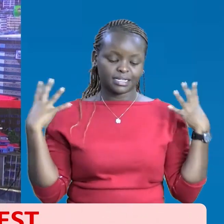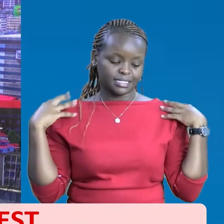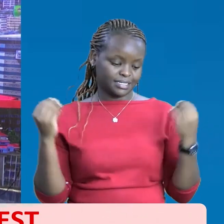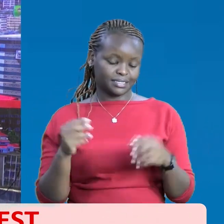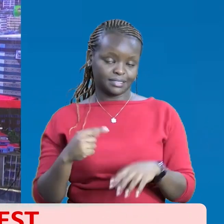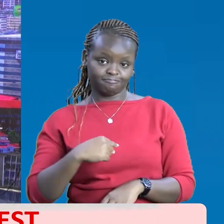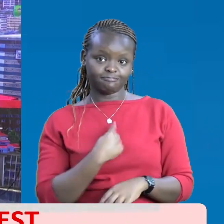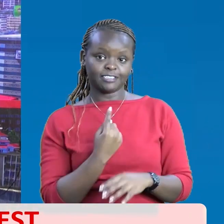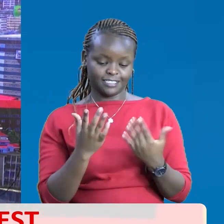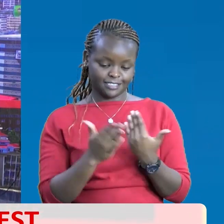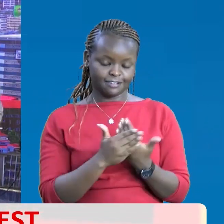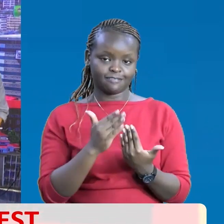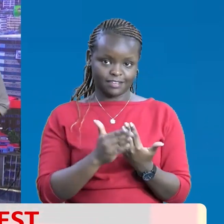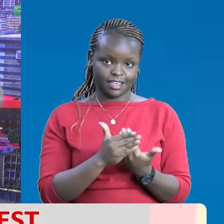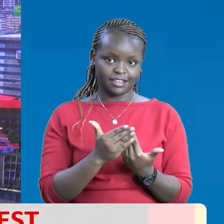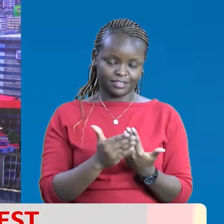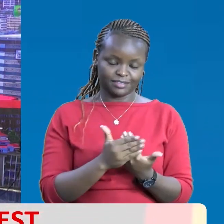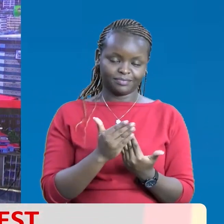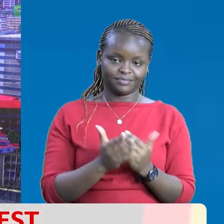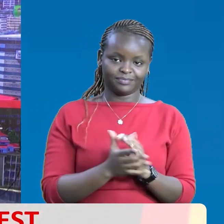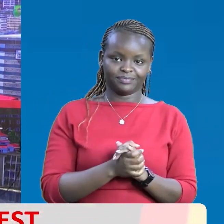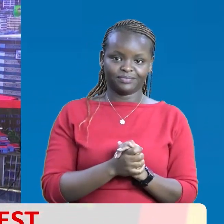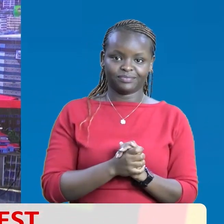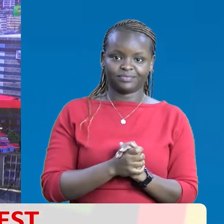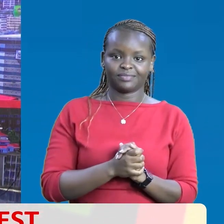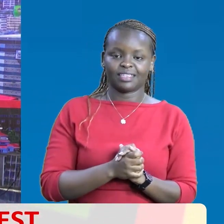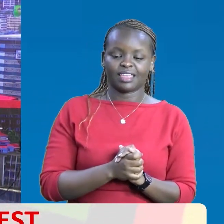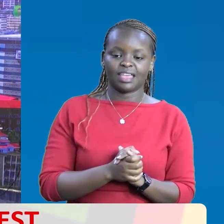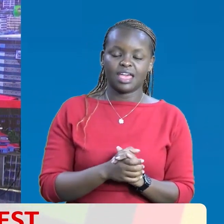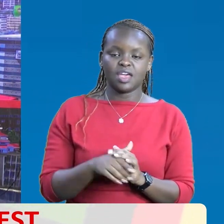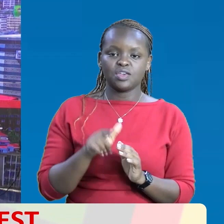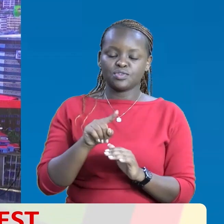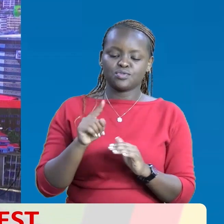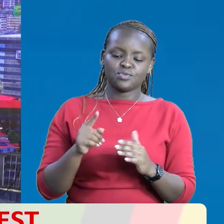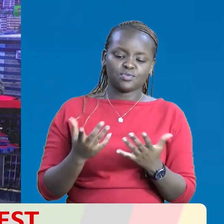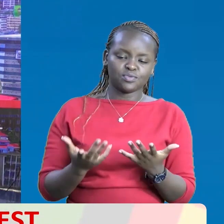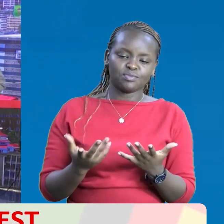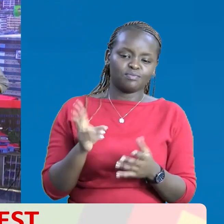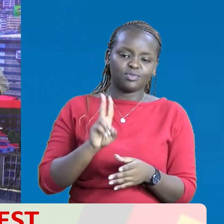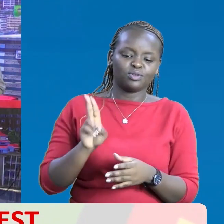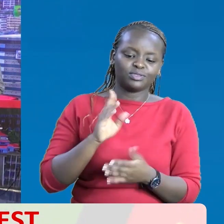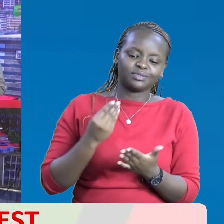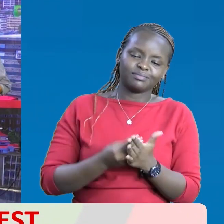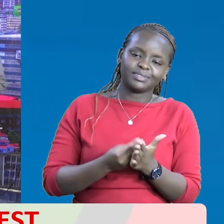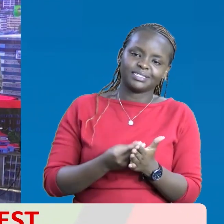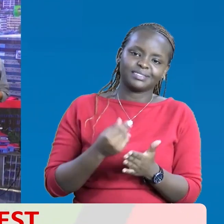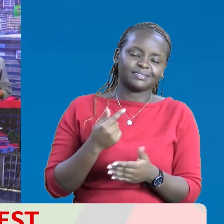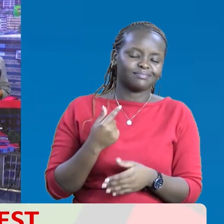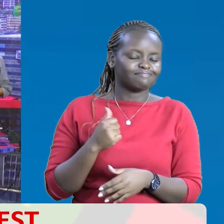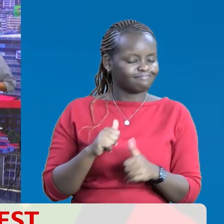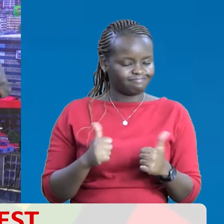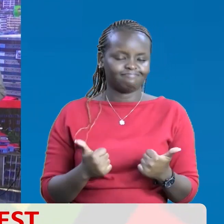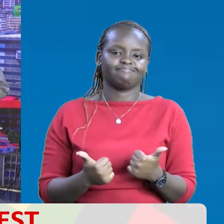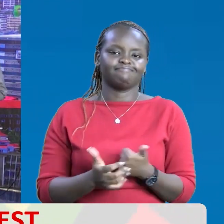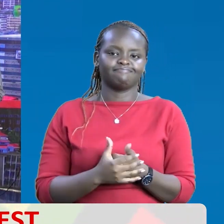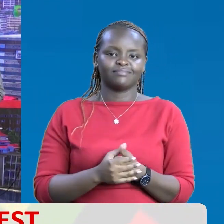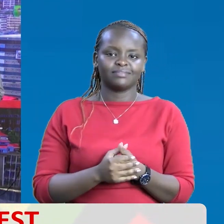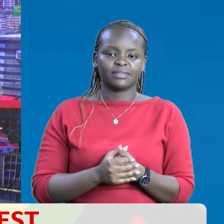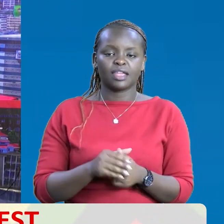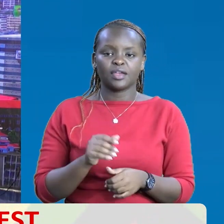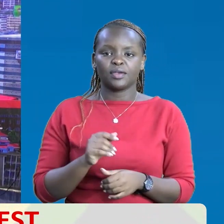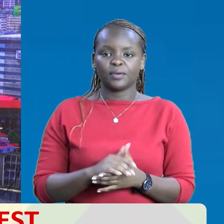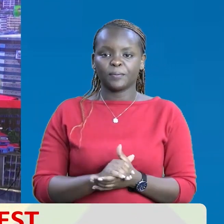nini ati nimekula hii 5,000 uko garden. Alafu wewe ukijitambua it has to take you. Uko fiti, uwejeka